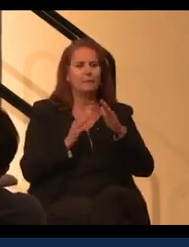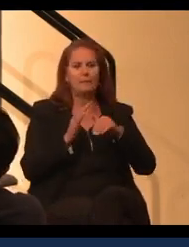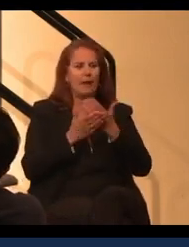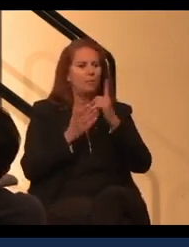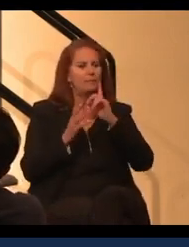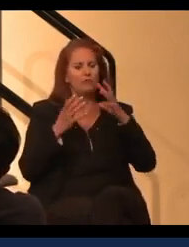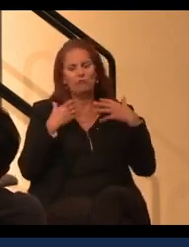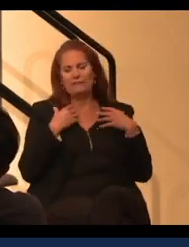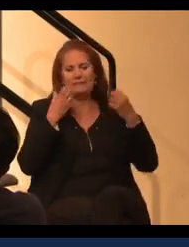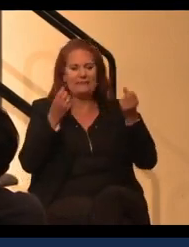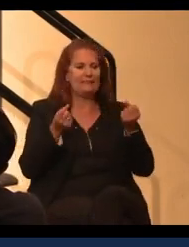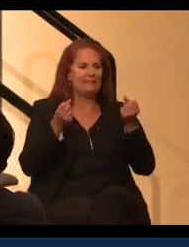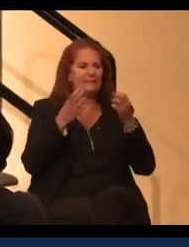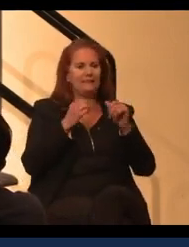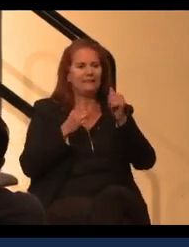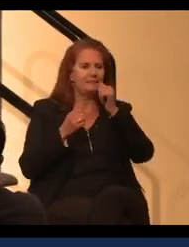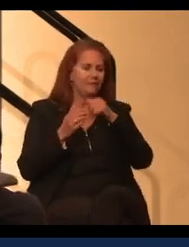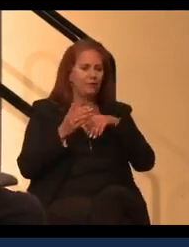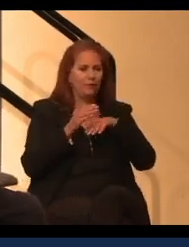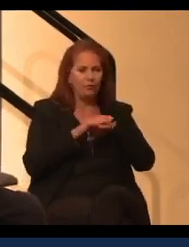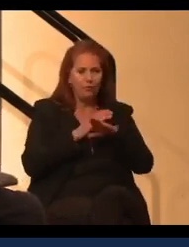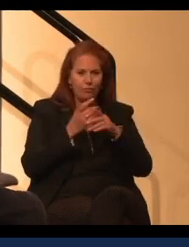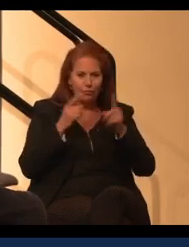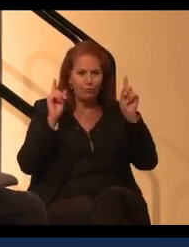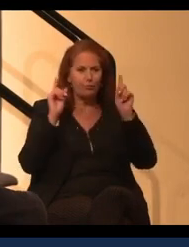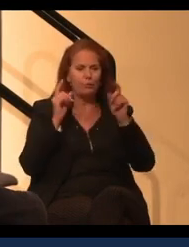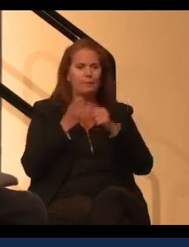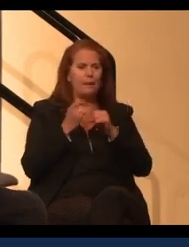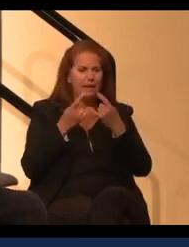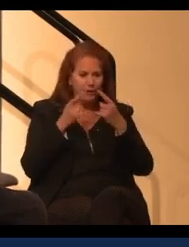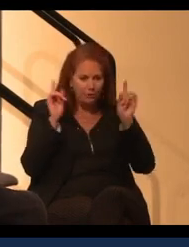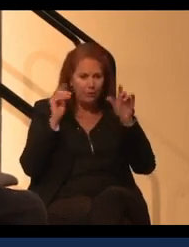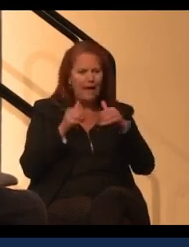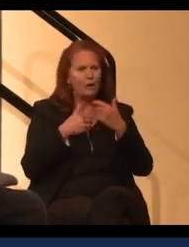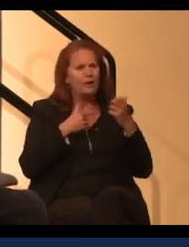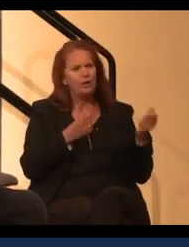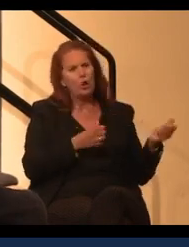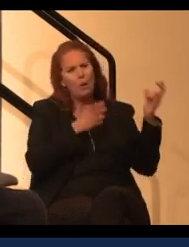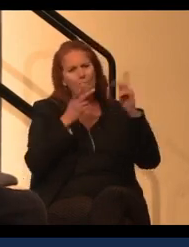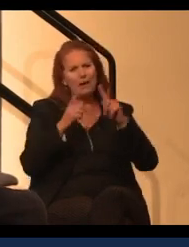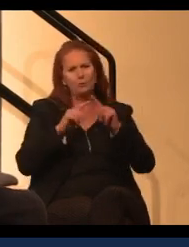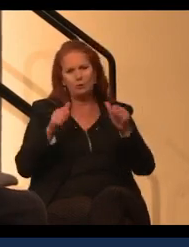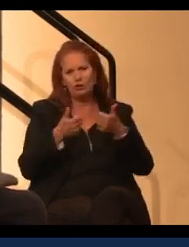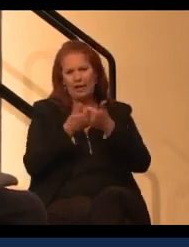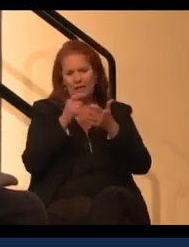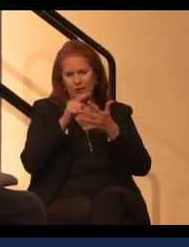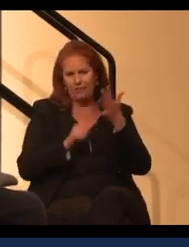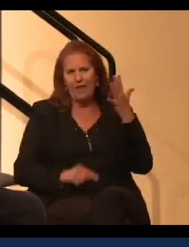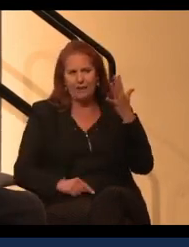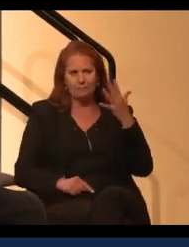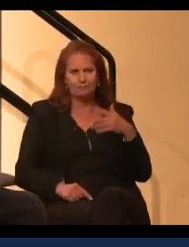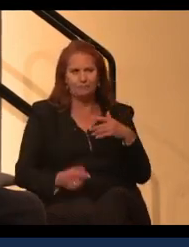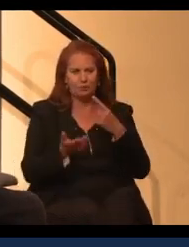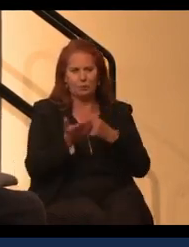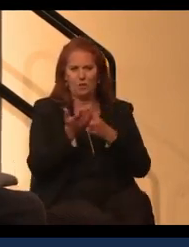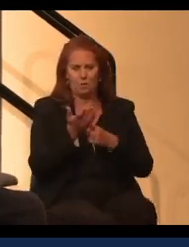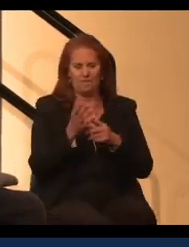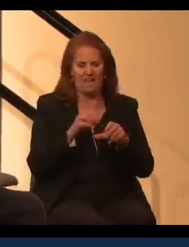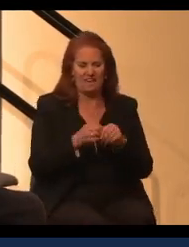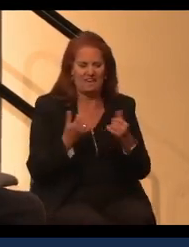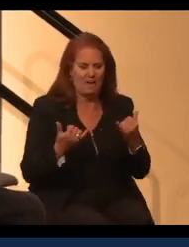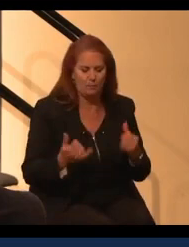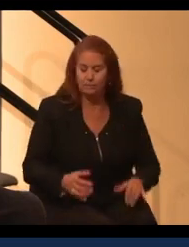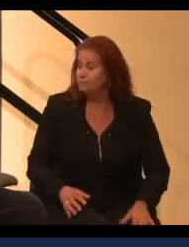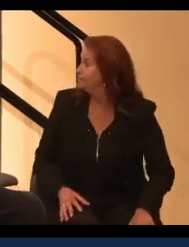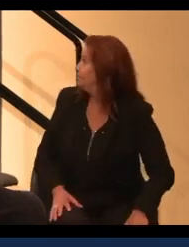be resilient and suffer through and make it through? How can we go back and challenge some of this? So I'll go into that in a